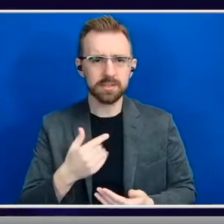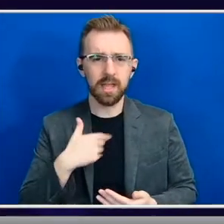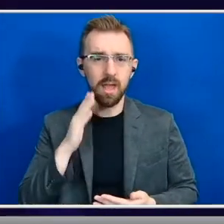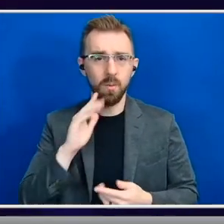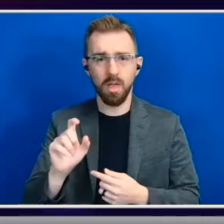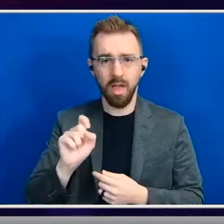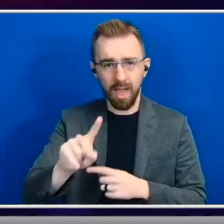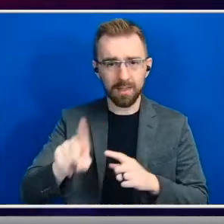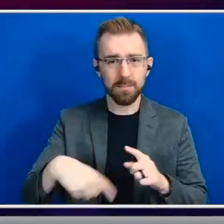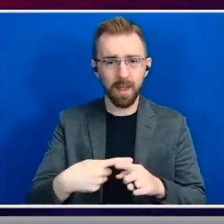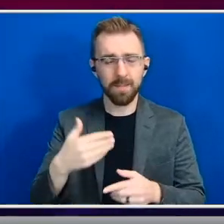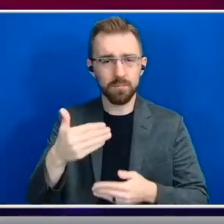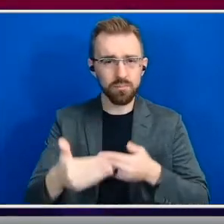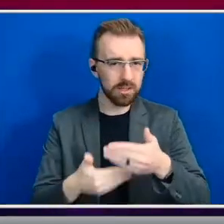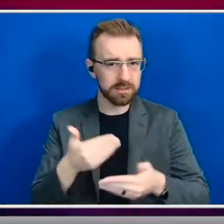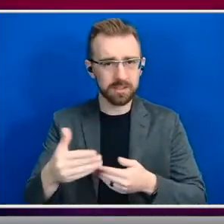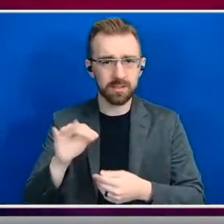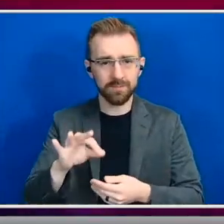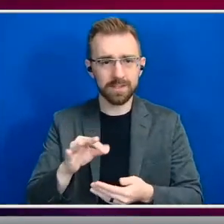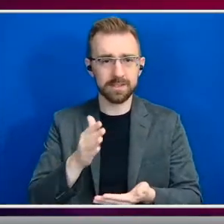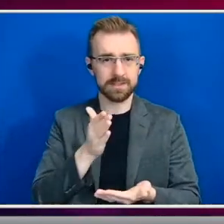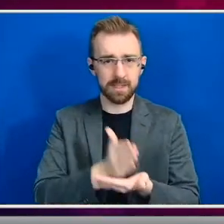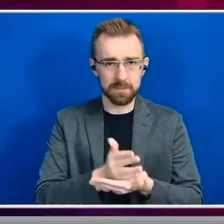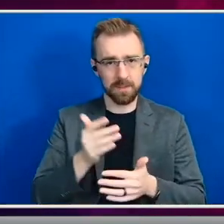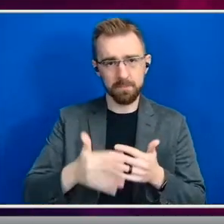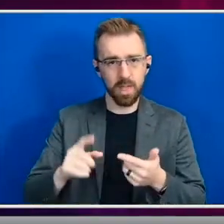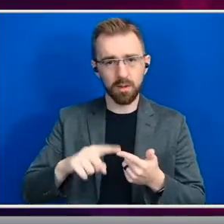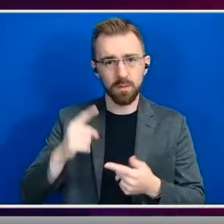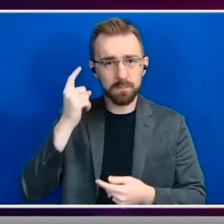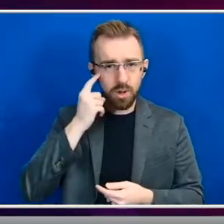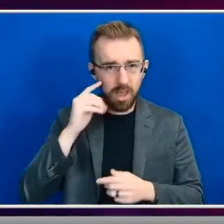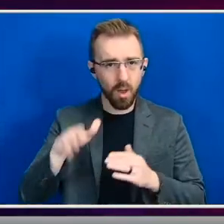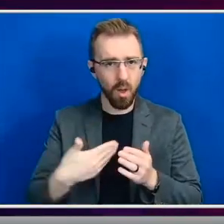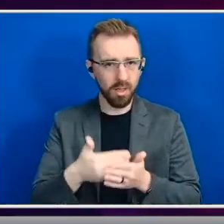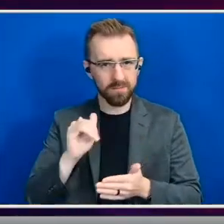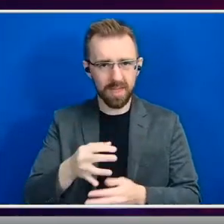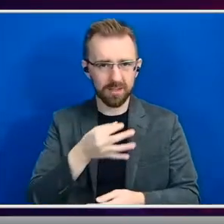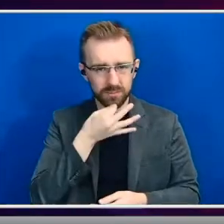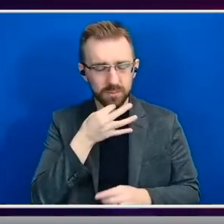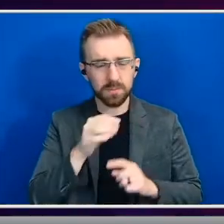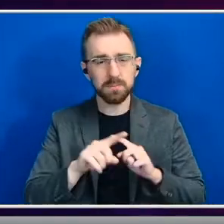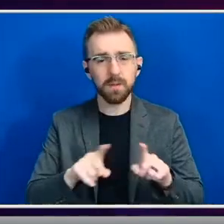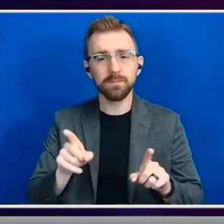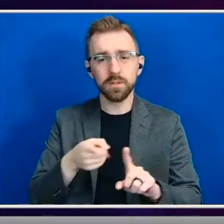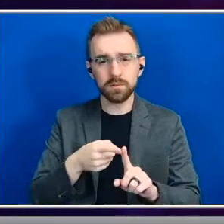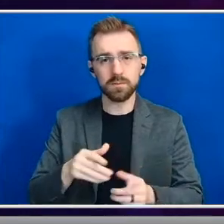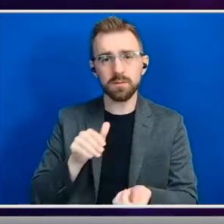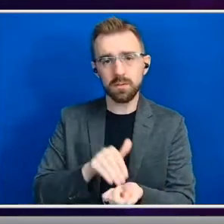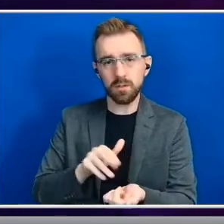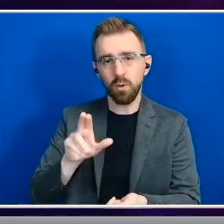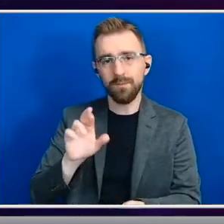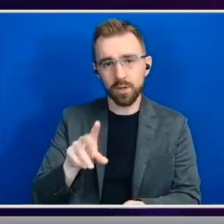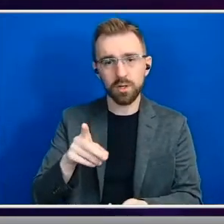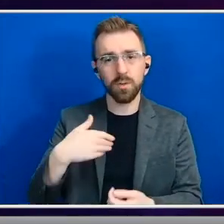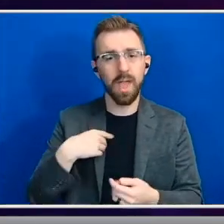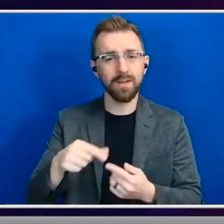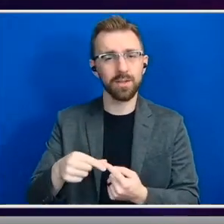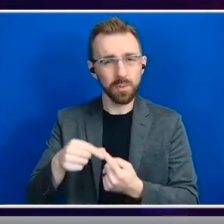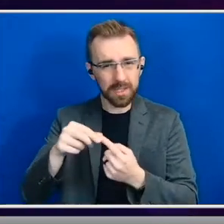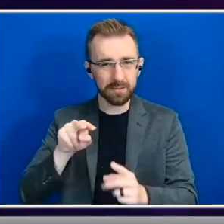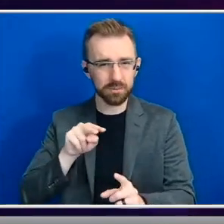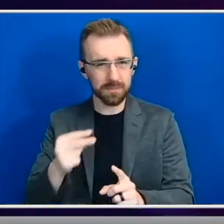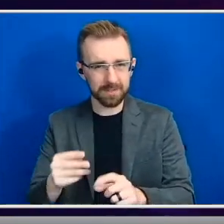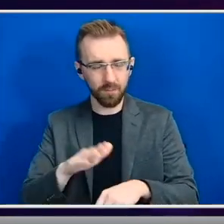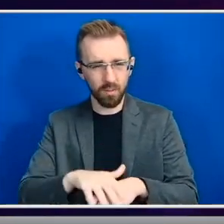process of stopping the blood to the brain and all that in a second. But first, Dr. Crawford, you do have a very unique perspective on this